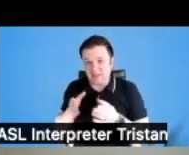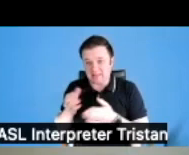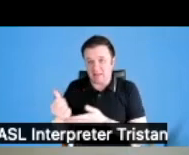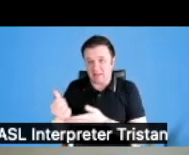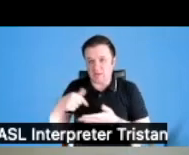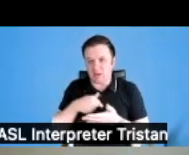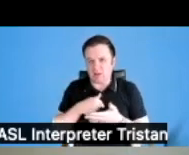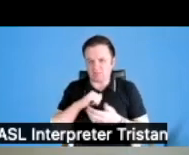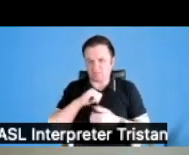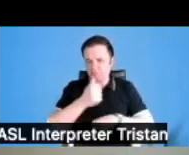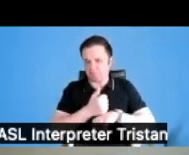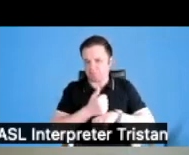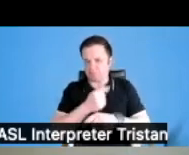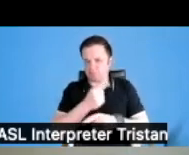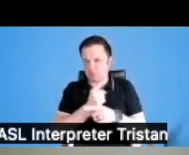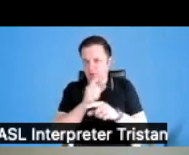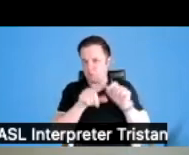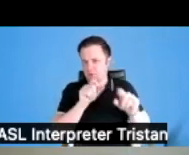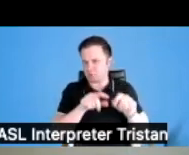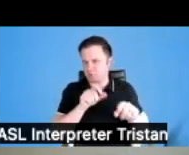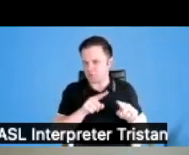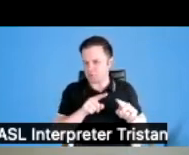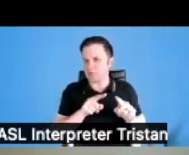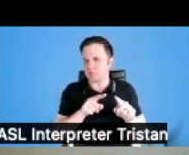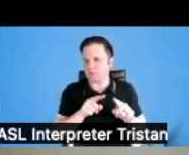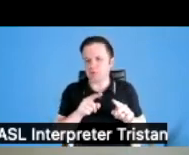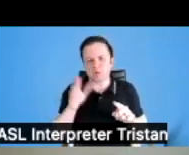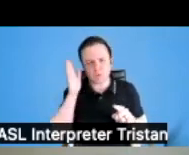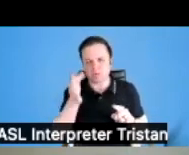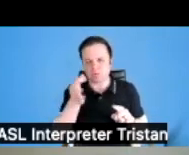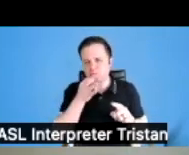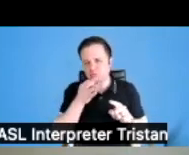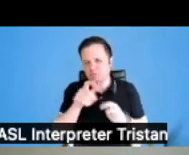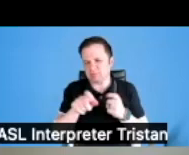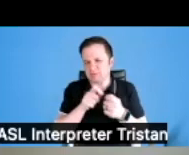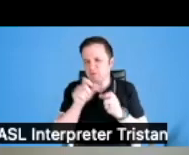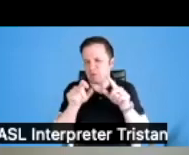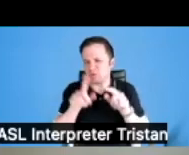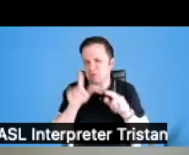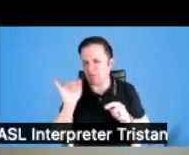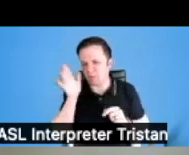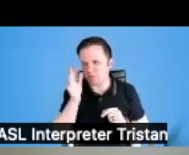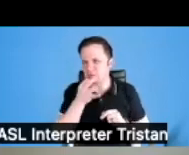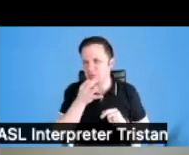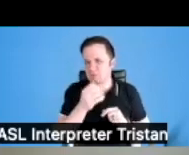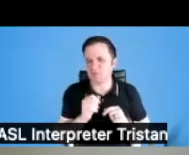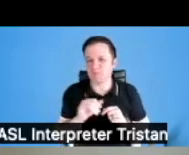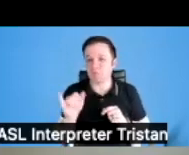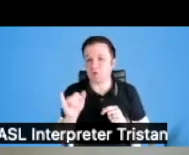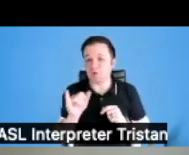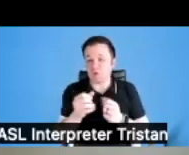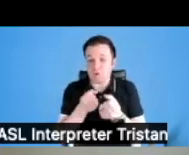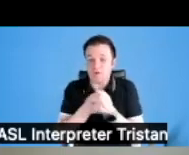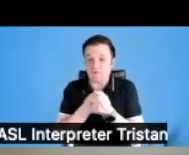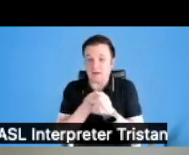frame the right questions to ask. You'll hear what they are in a few minutes. We also formed this advisory group, and